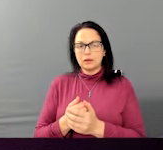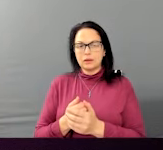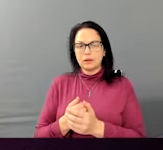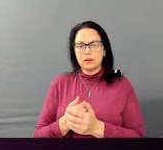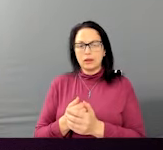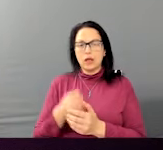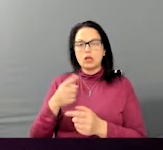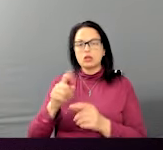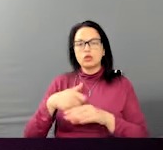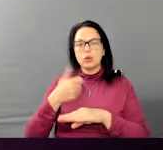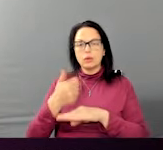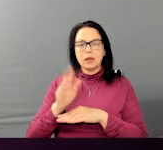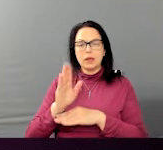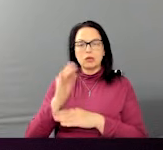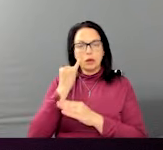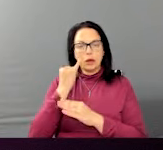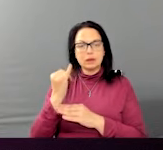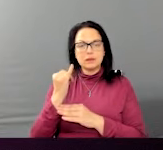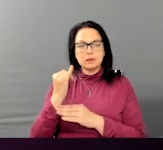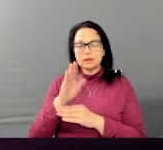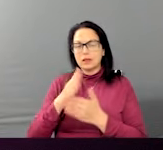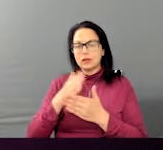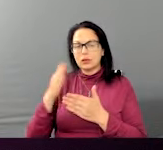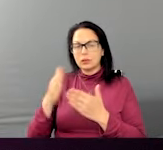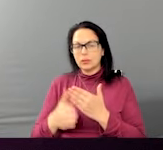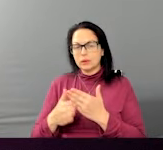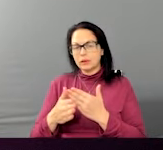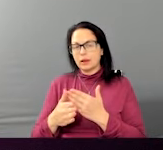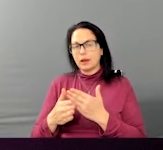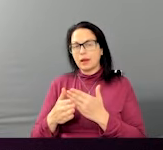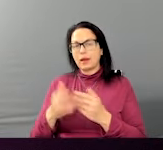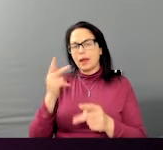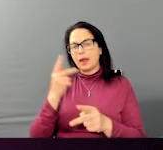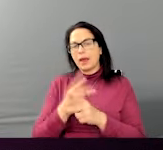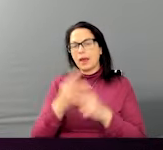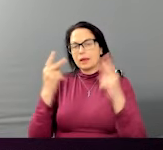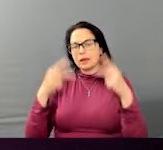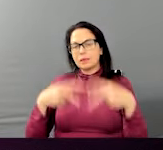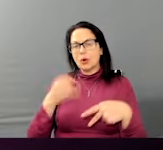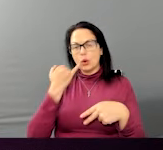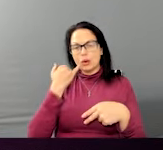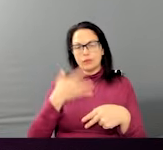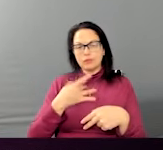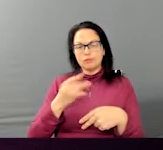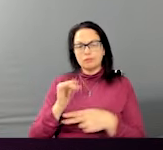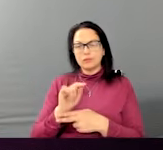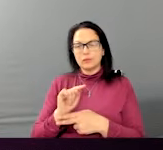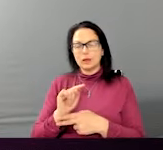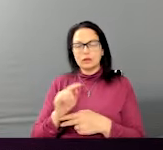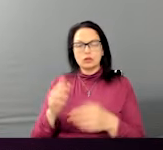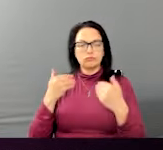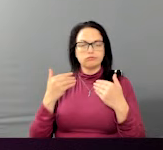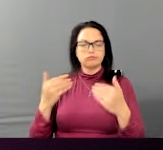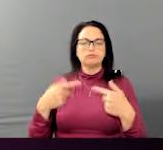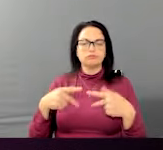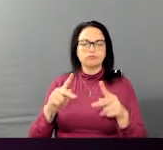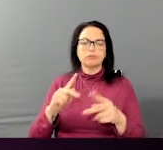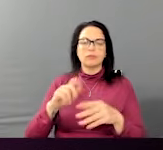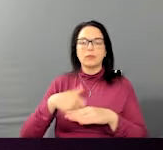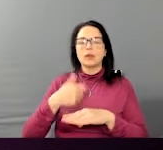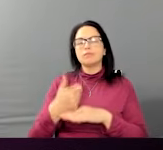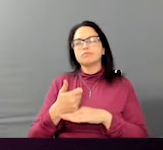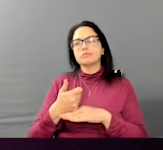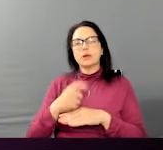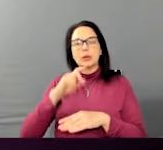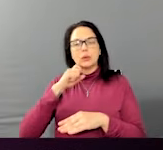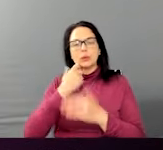your ideas in a weekend and keep the code if you really nail it. So I want you to take that opportunity to build cool stuff and feel